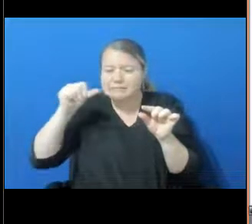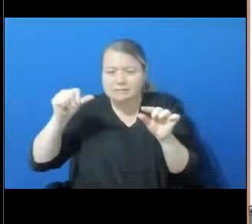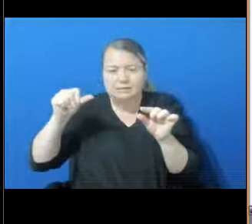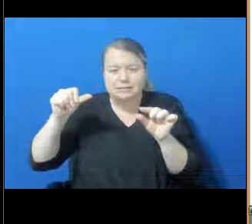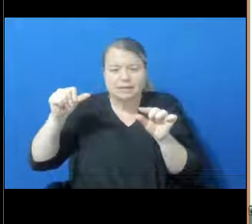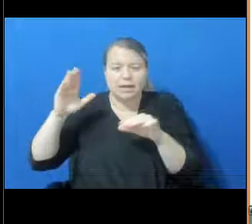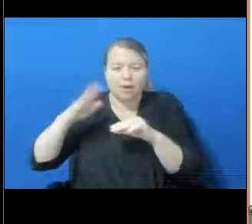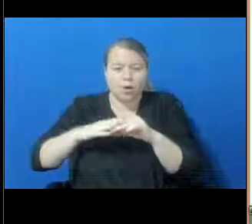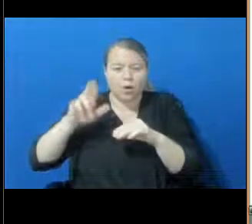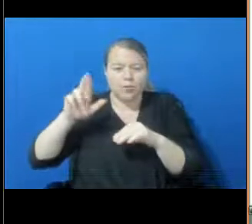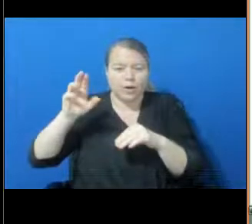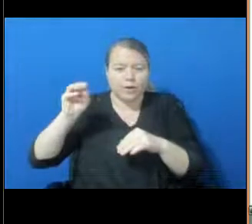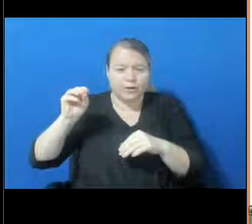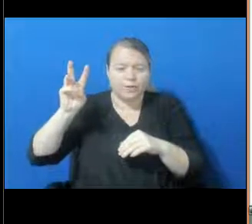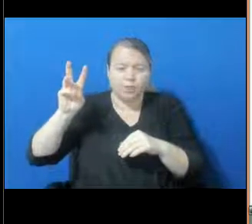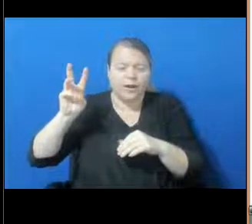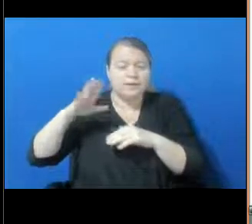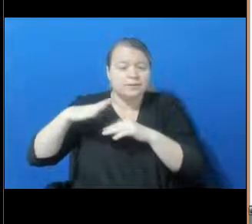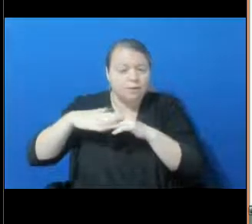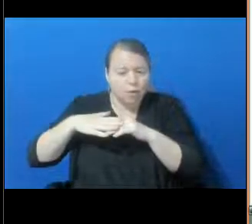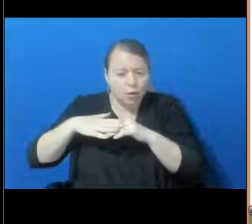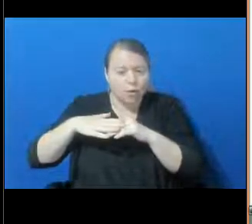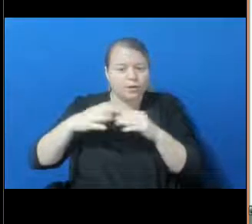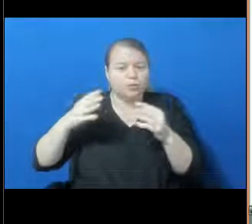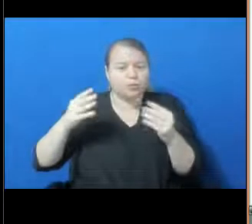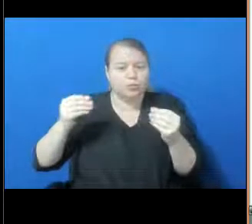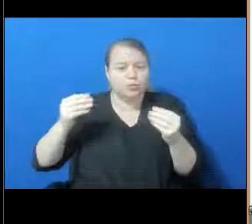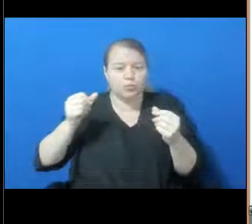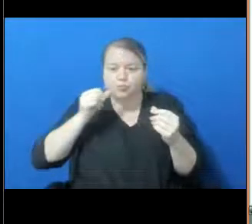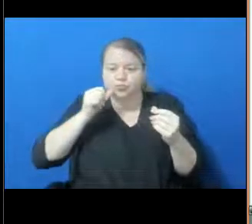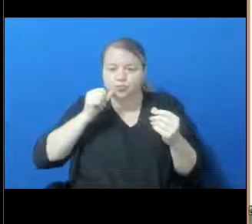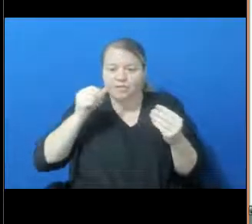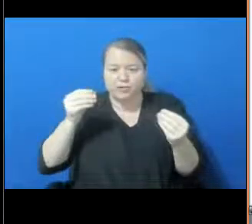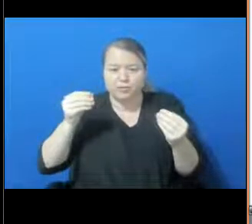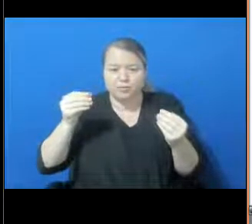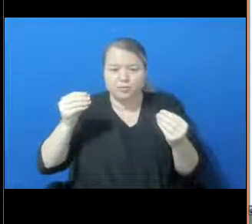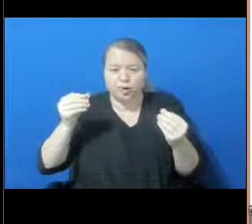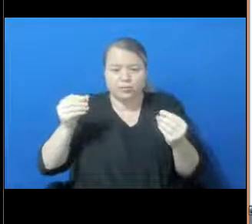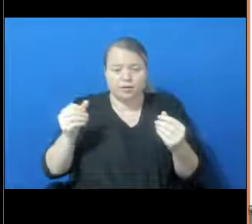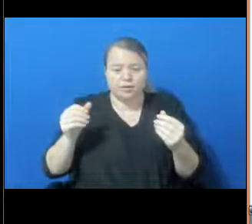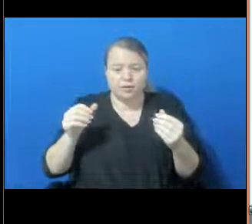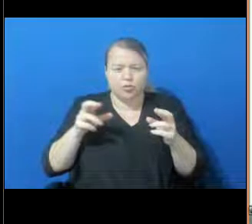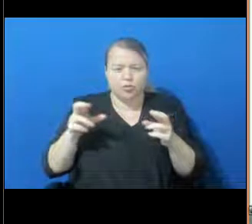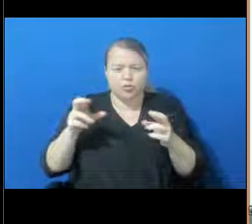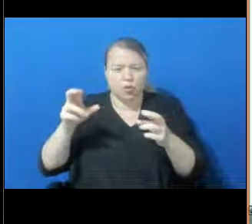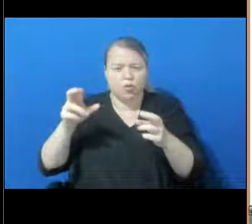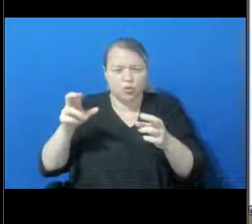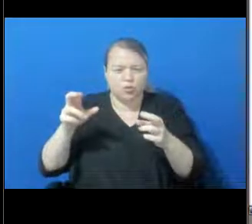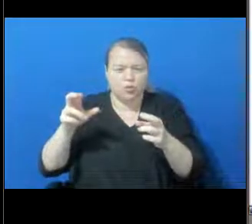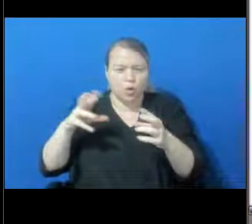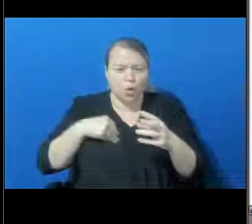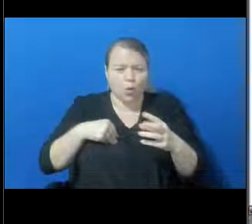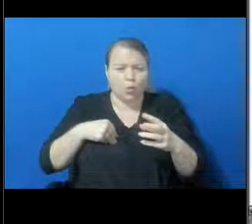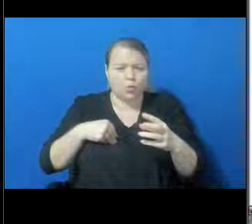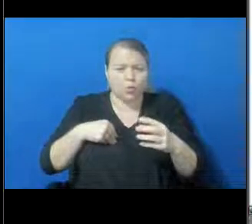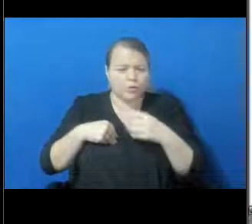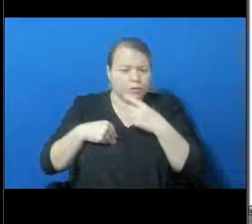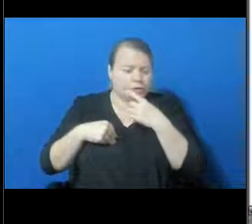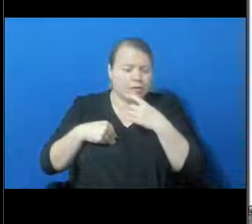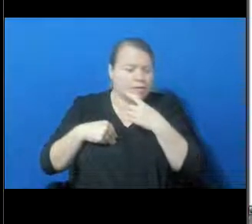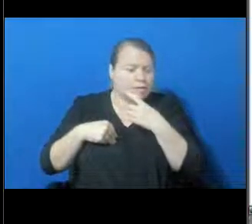that private property. The road is owned by a private person, and we're acquiring the necessary right-of-way